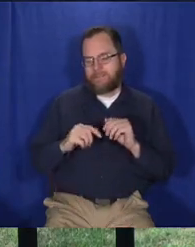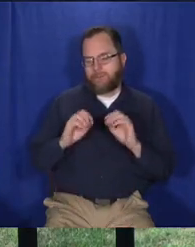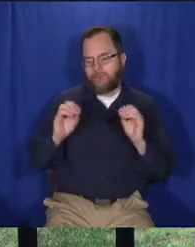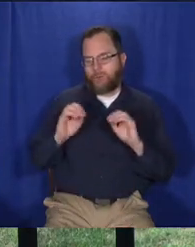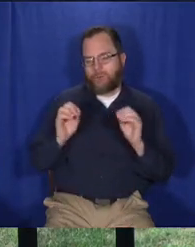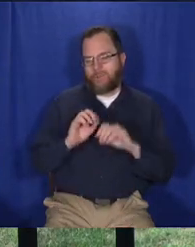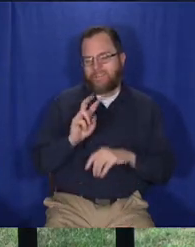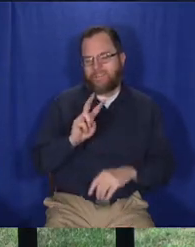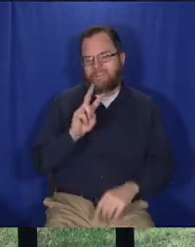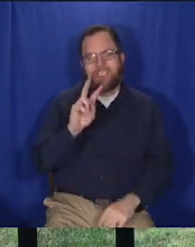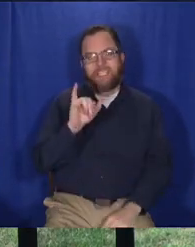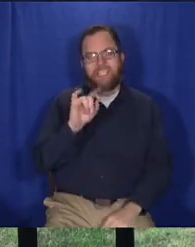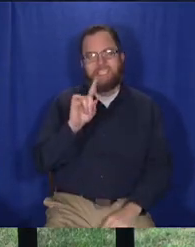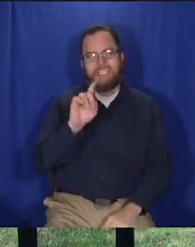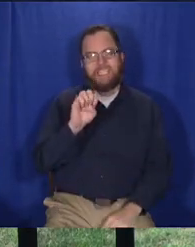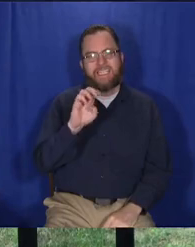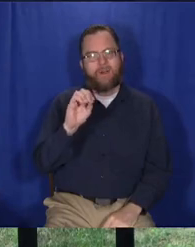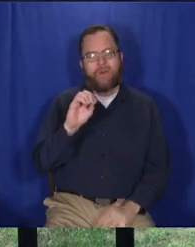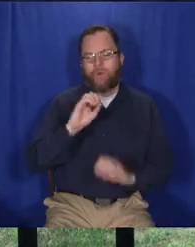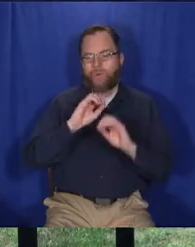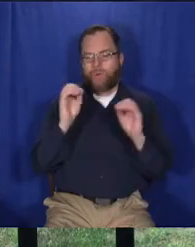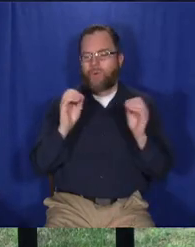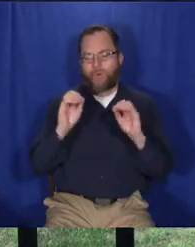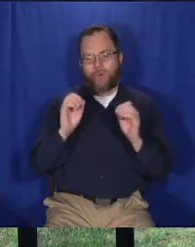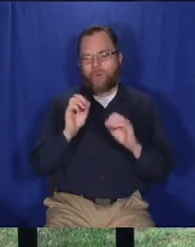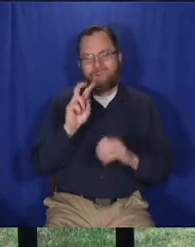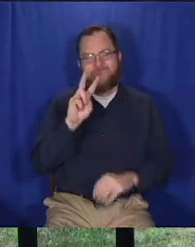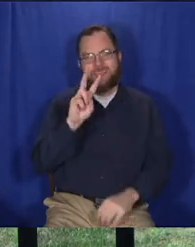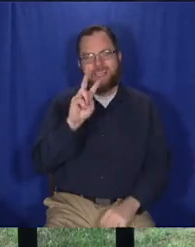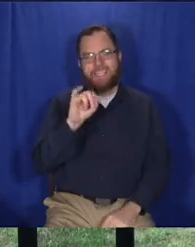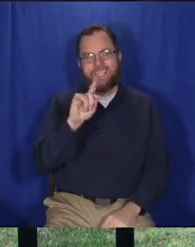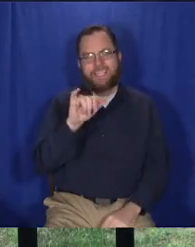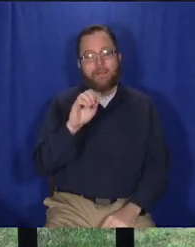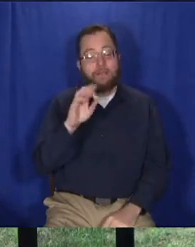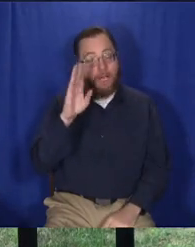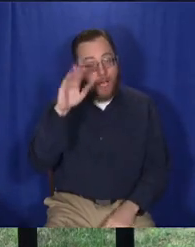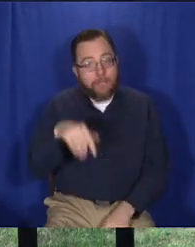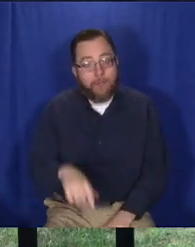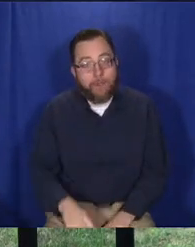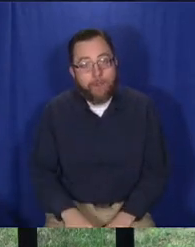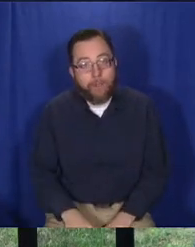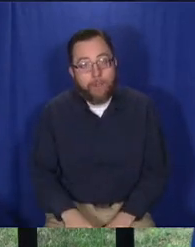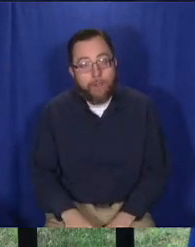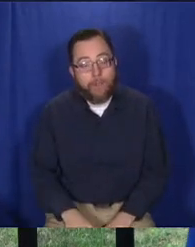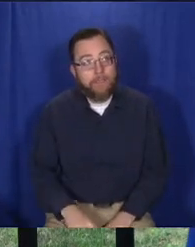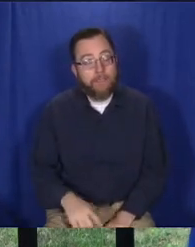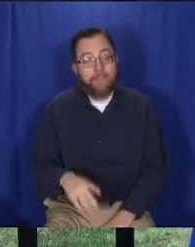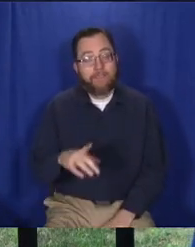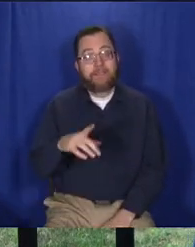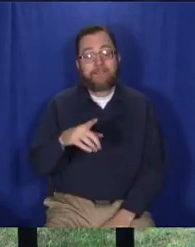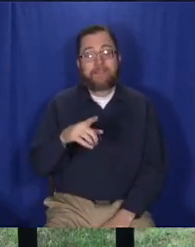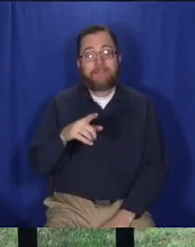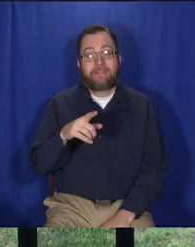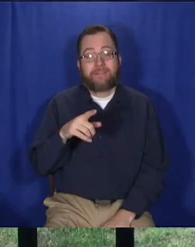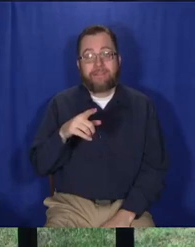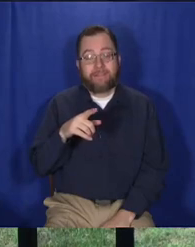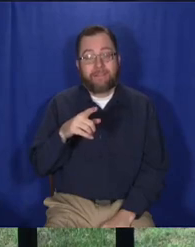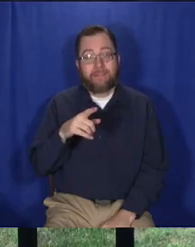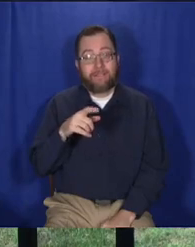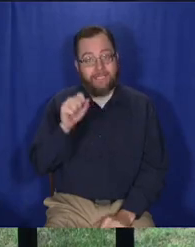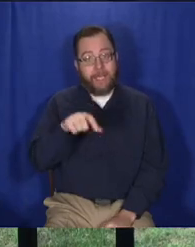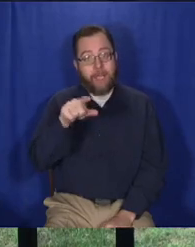yet. I know. Imagine there was a time when there was no such things as videos